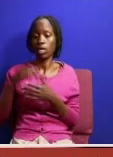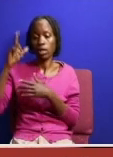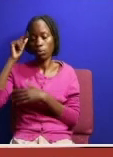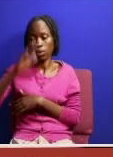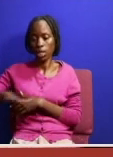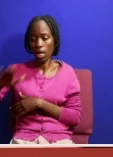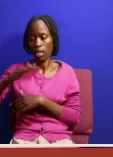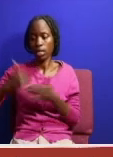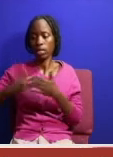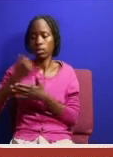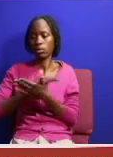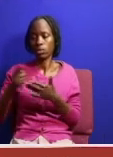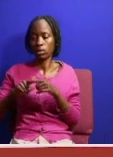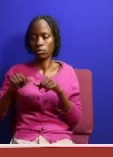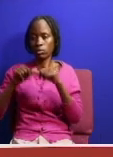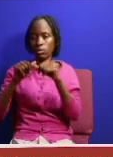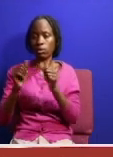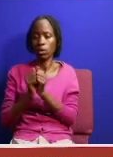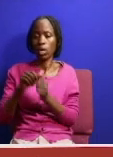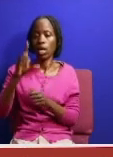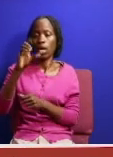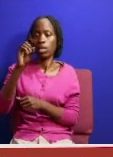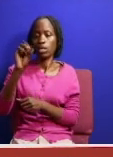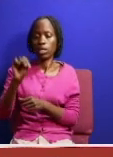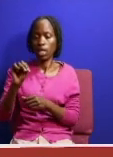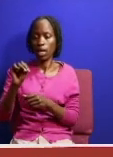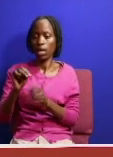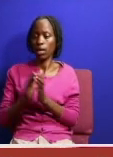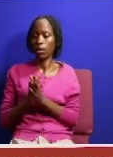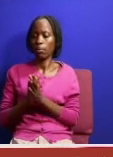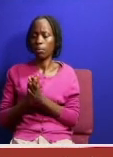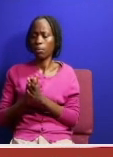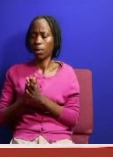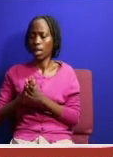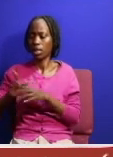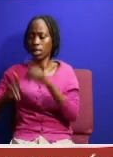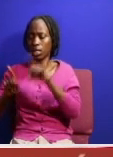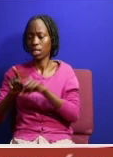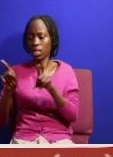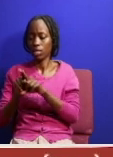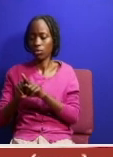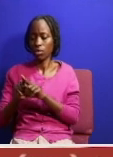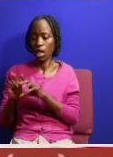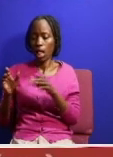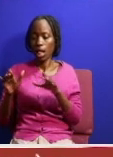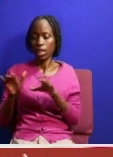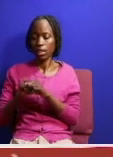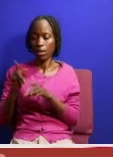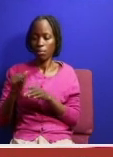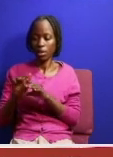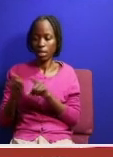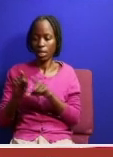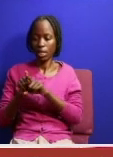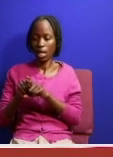region next week to continue with the ODM registration drive. The defectors of power have vowed to support ODM's